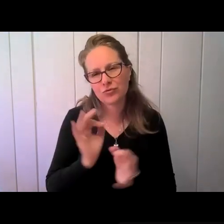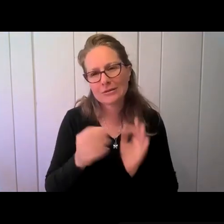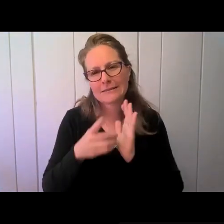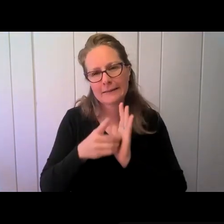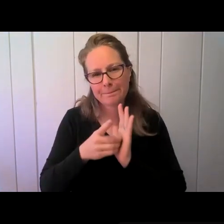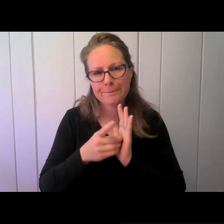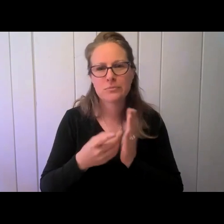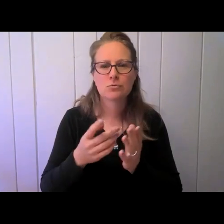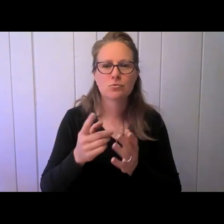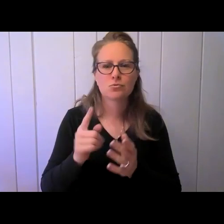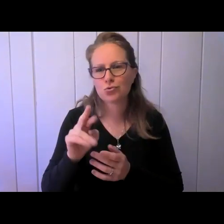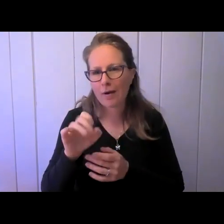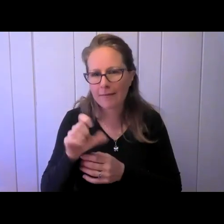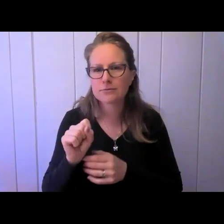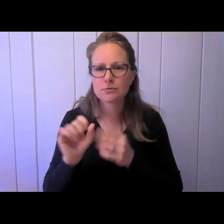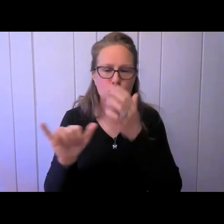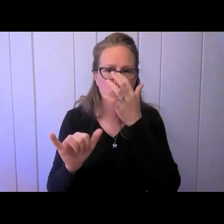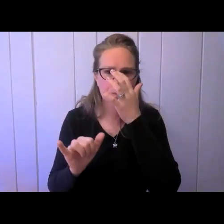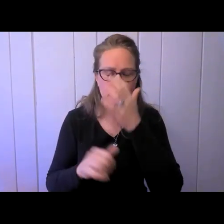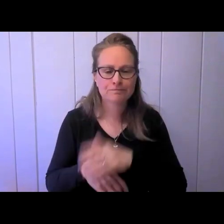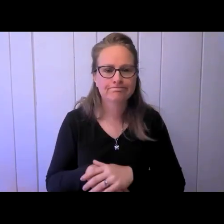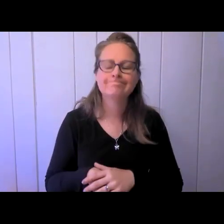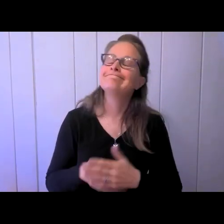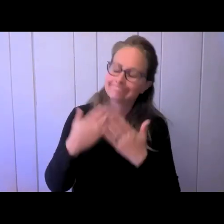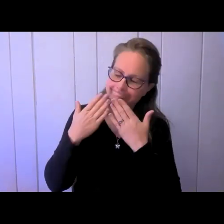and free trials as well. Mm-hmm.